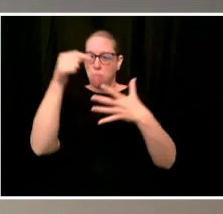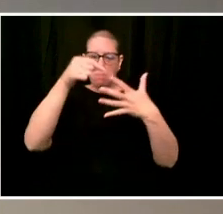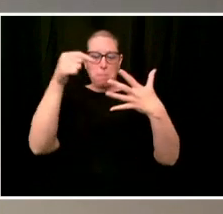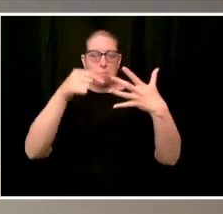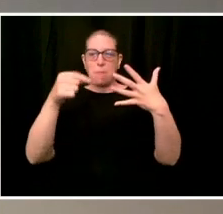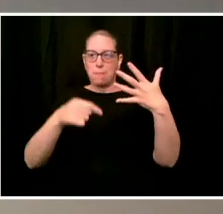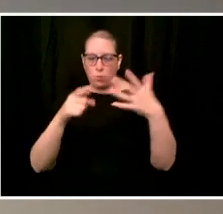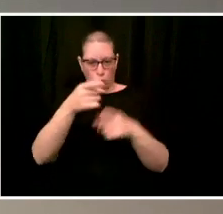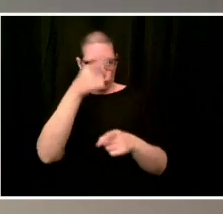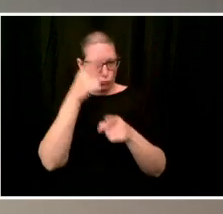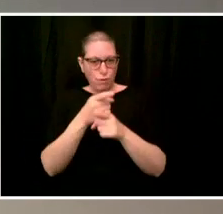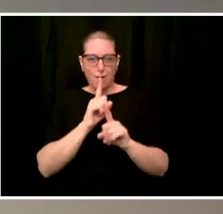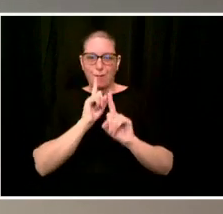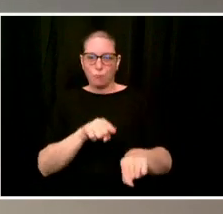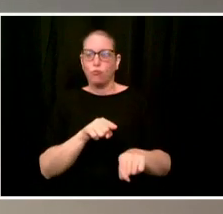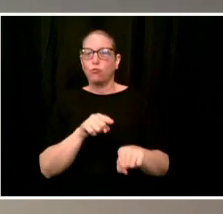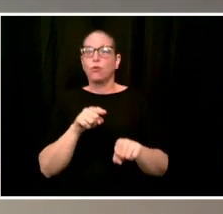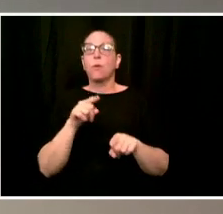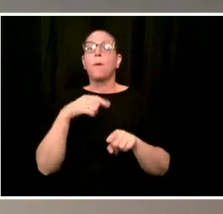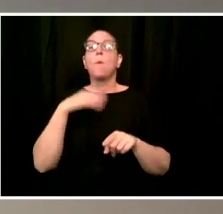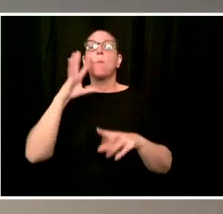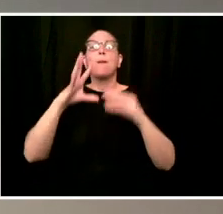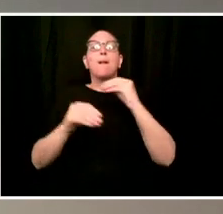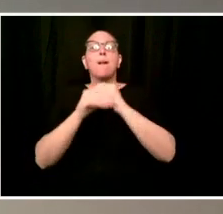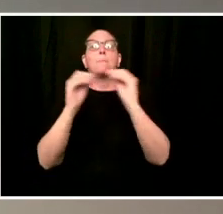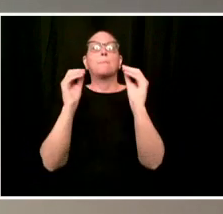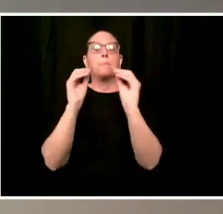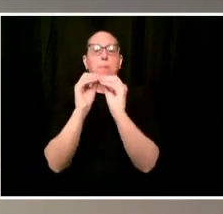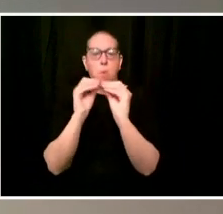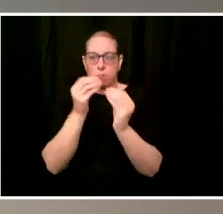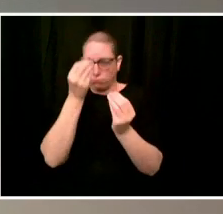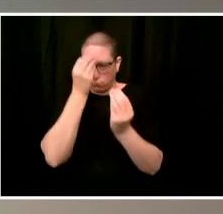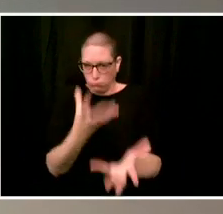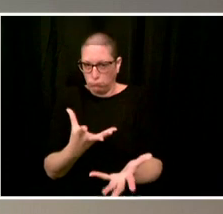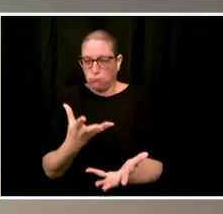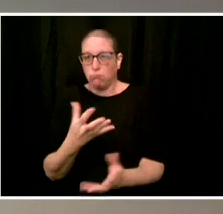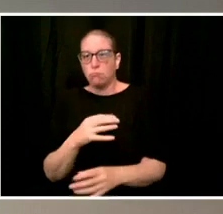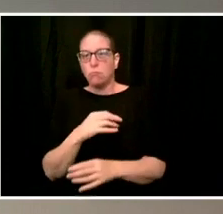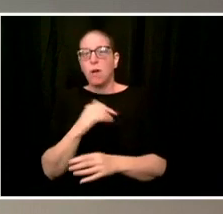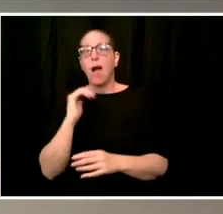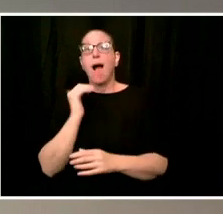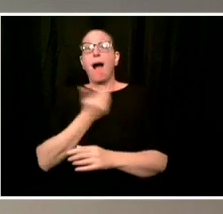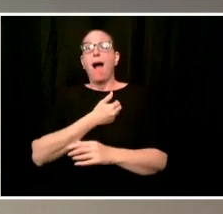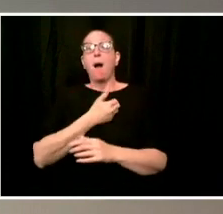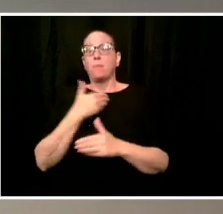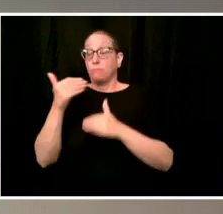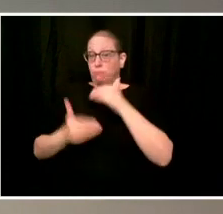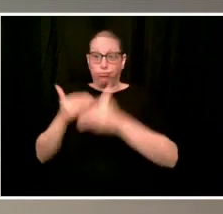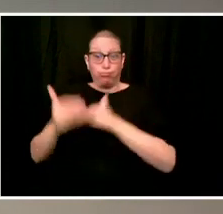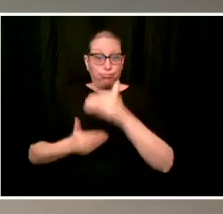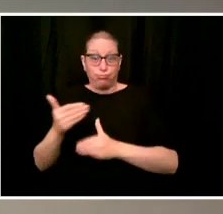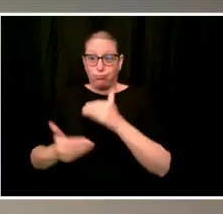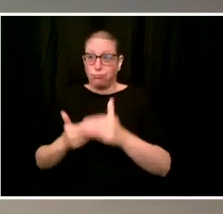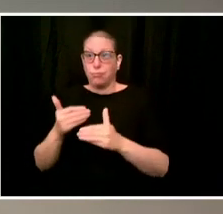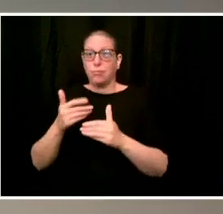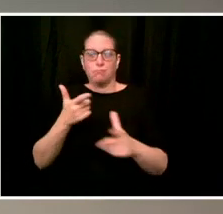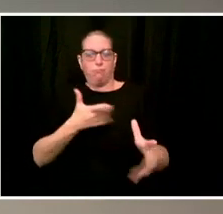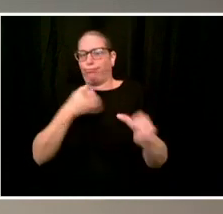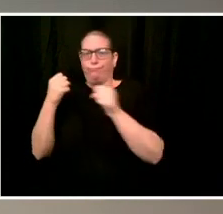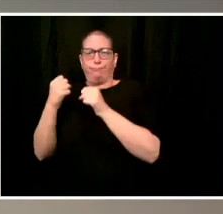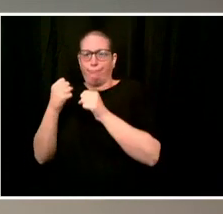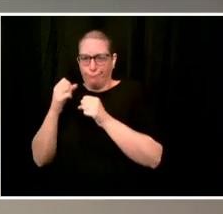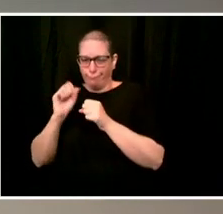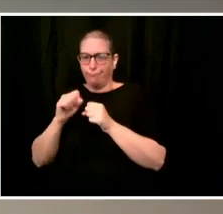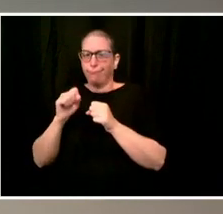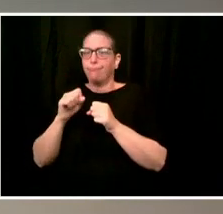move as fast as humanly possible to hire New Yorkers to be contact tracers. In order to do that, we first have them complete